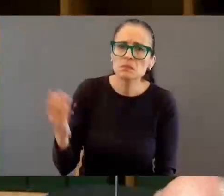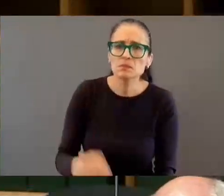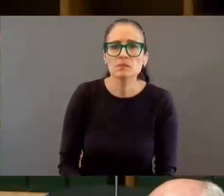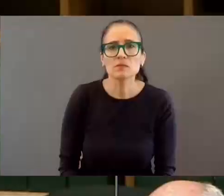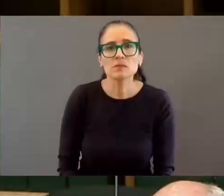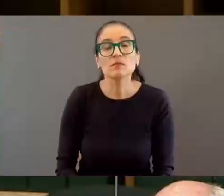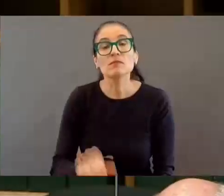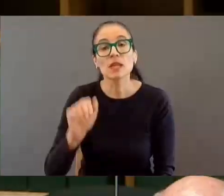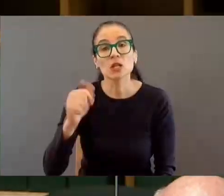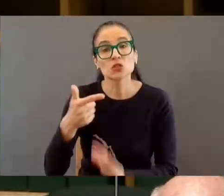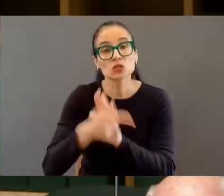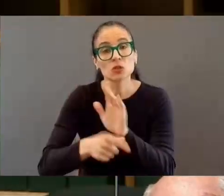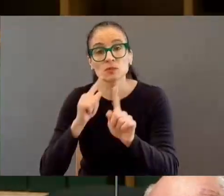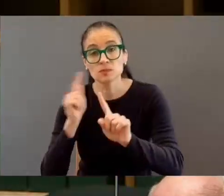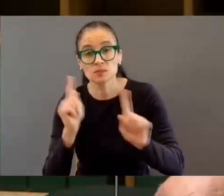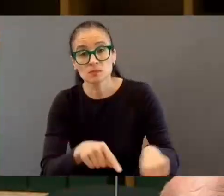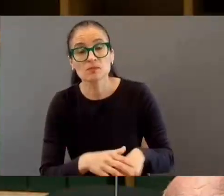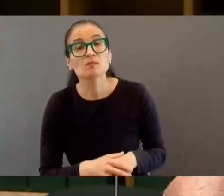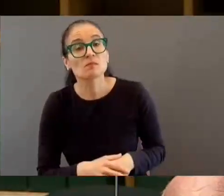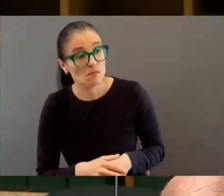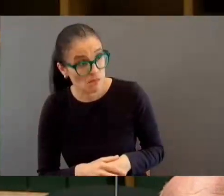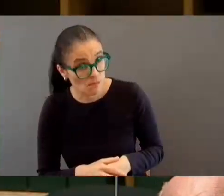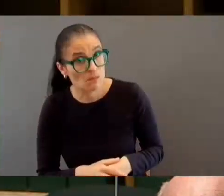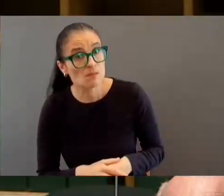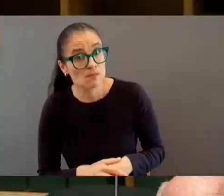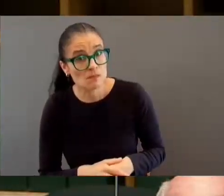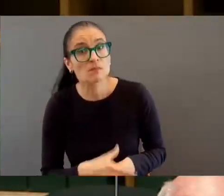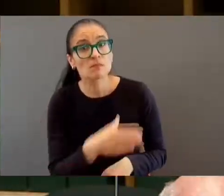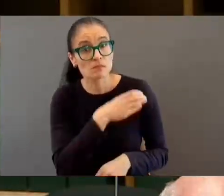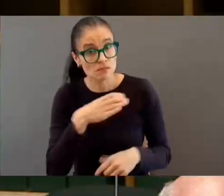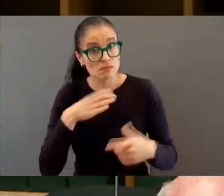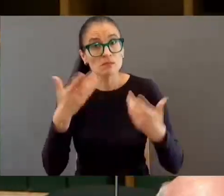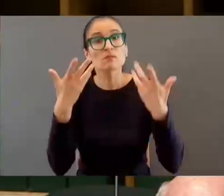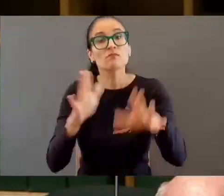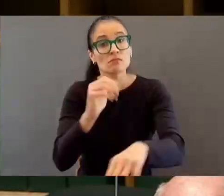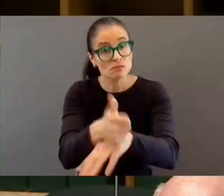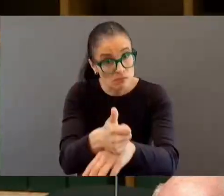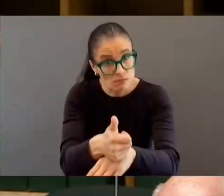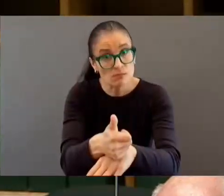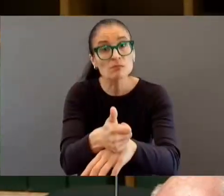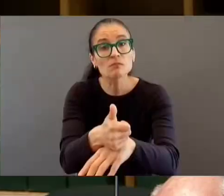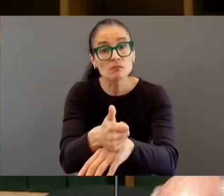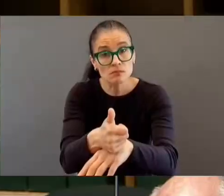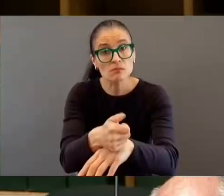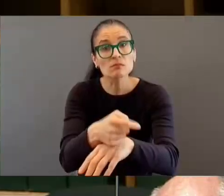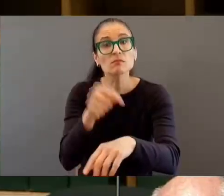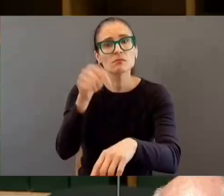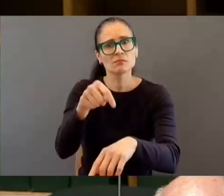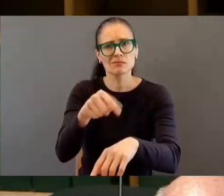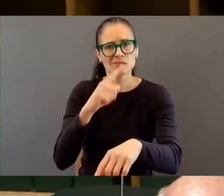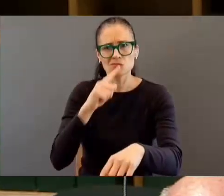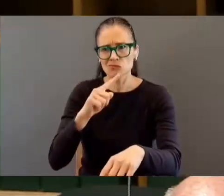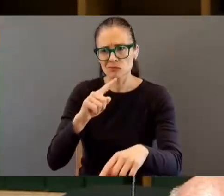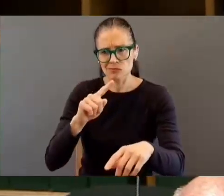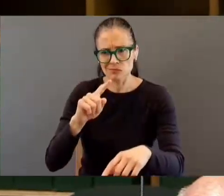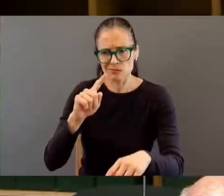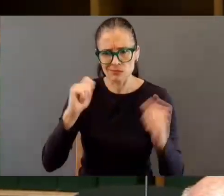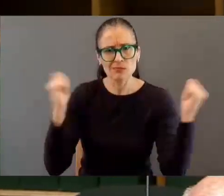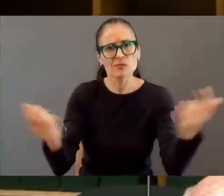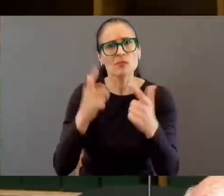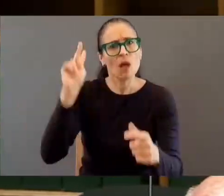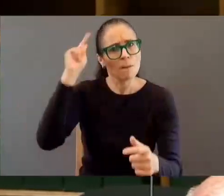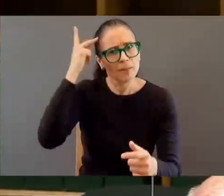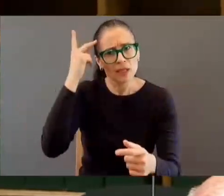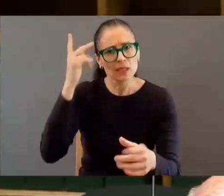Yes, the committee has been struck, Mr. Speaker, and that's a work of all parties in this House to sit down and to look at not only the